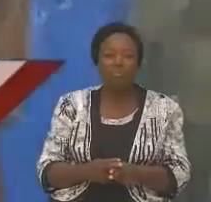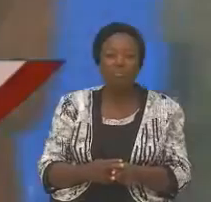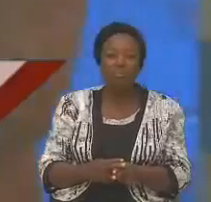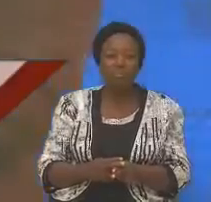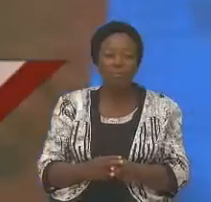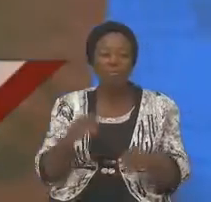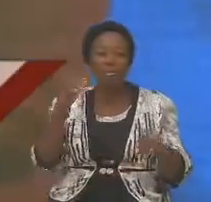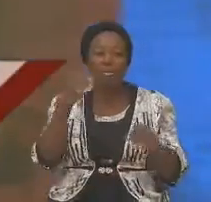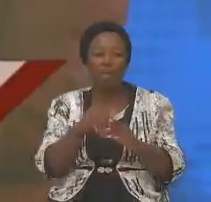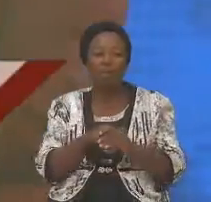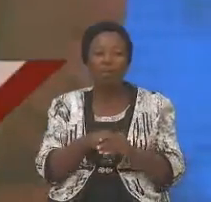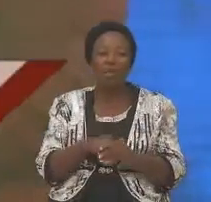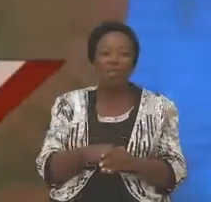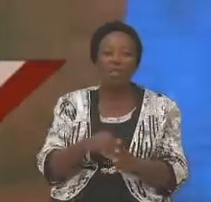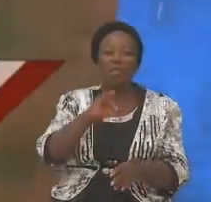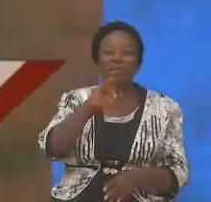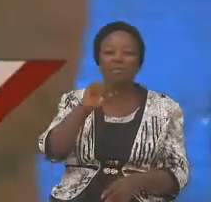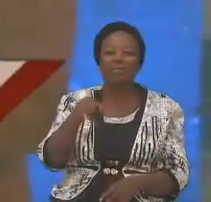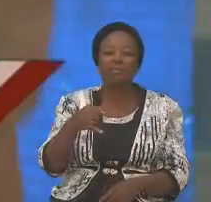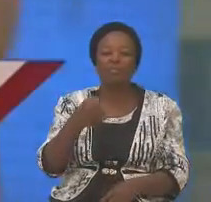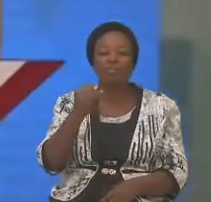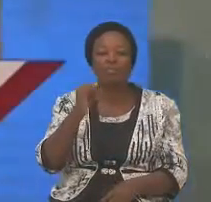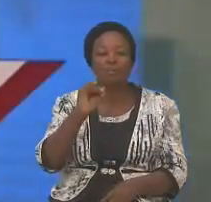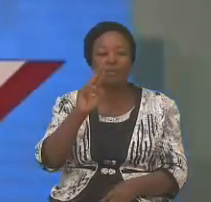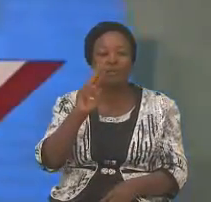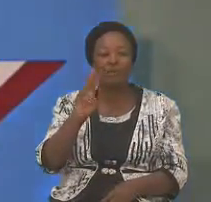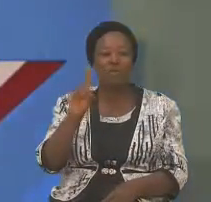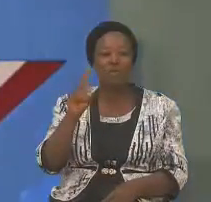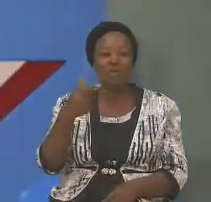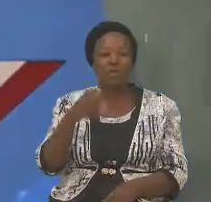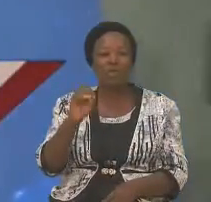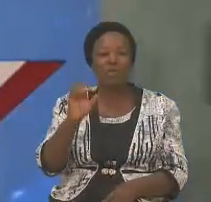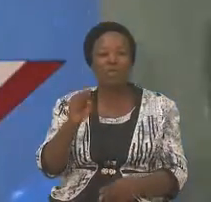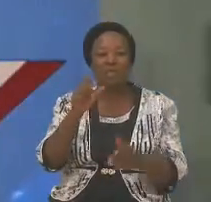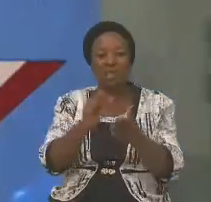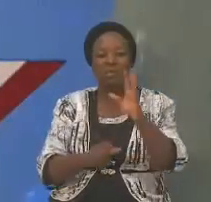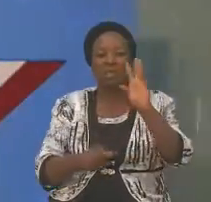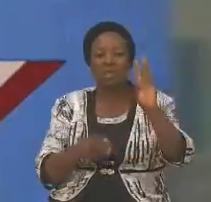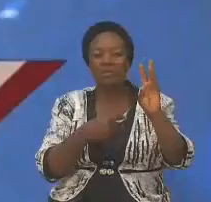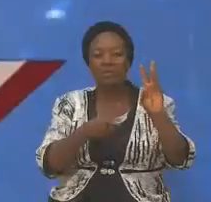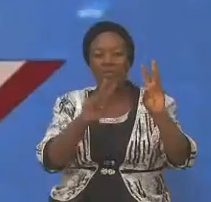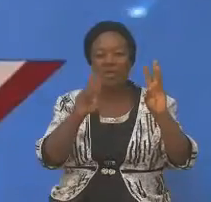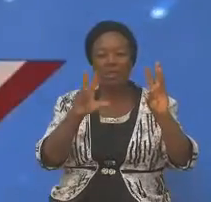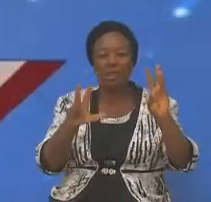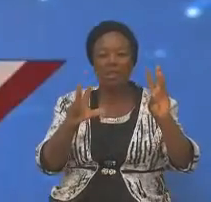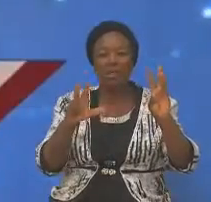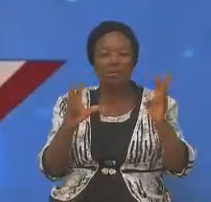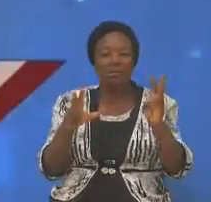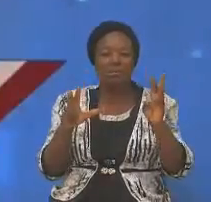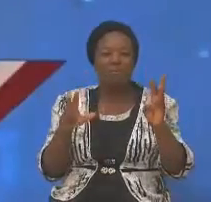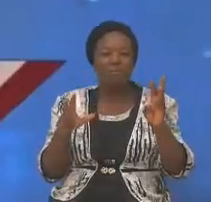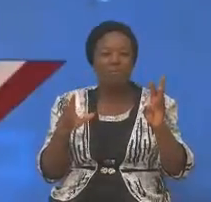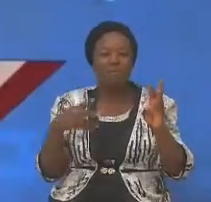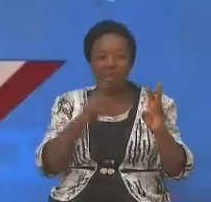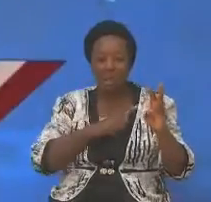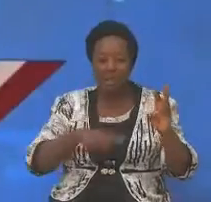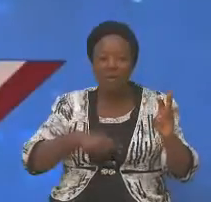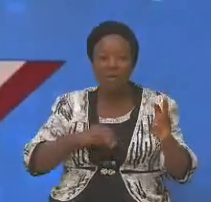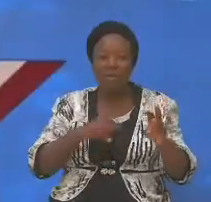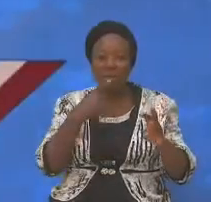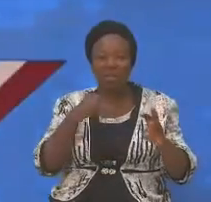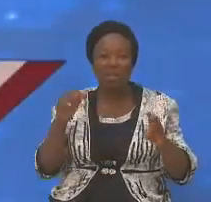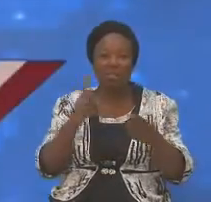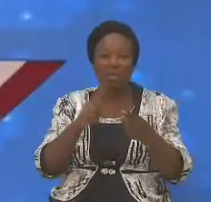Judges chapter 6, I'm reading from verse 23, it says, and the Lord said unto him, peace be unto